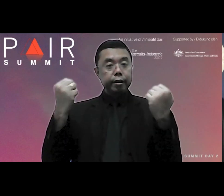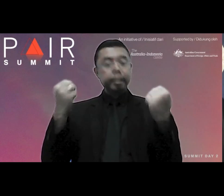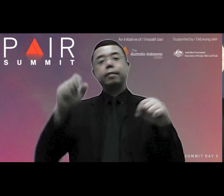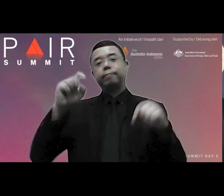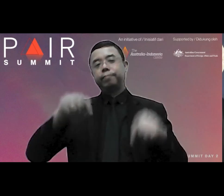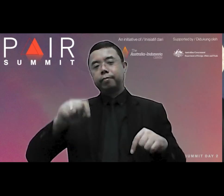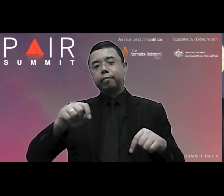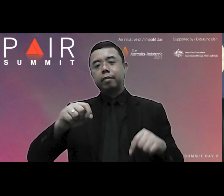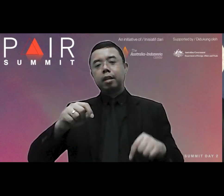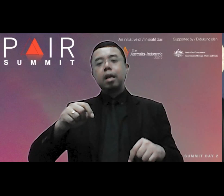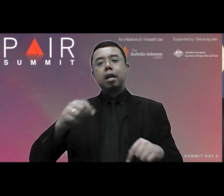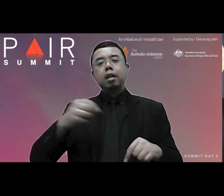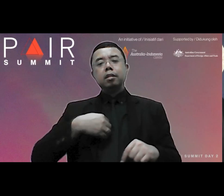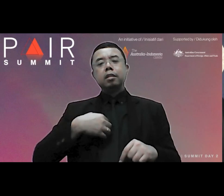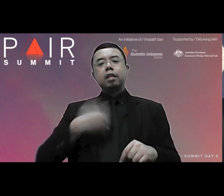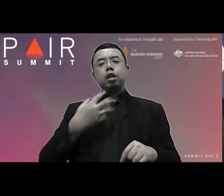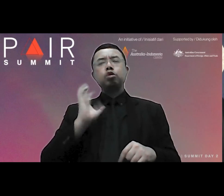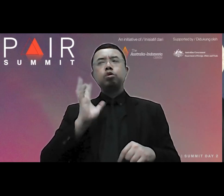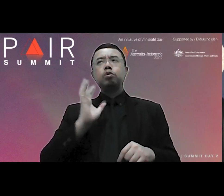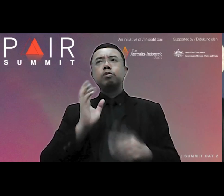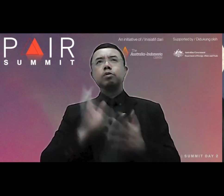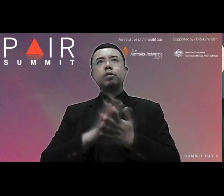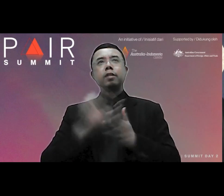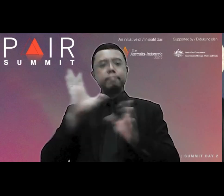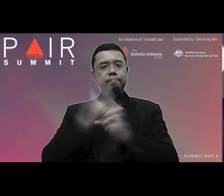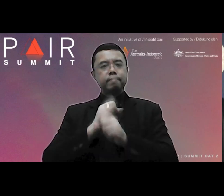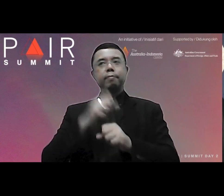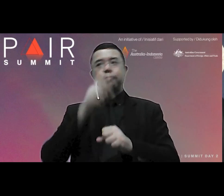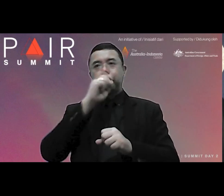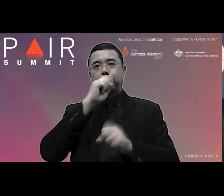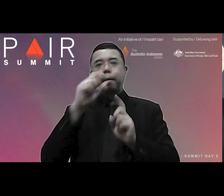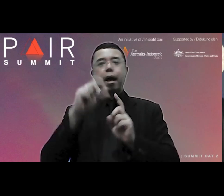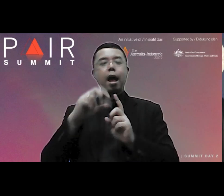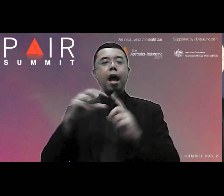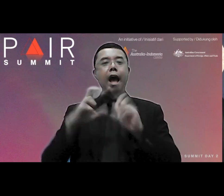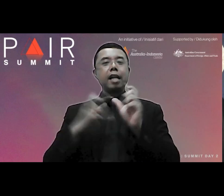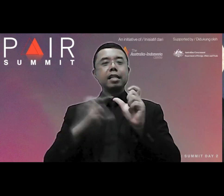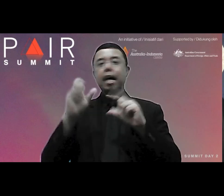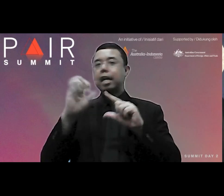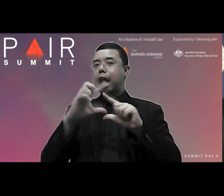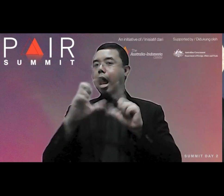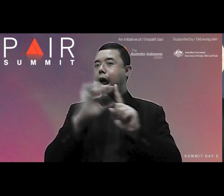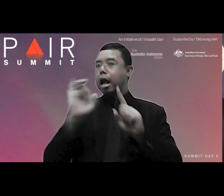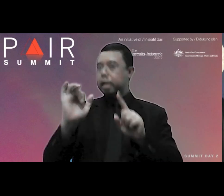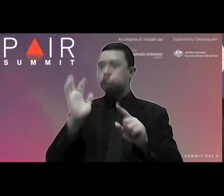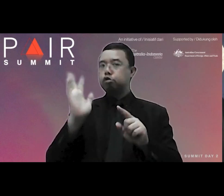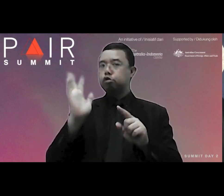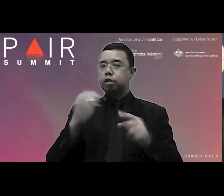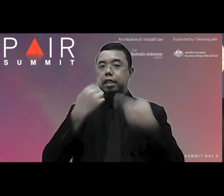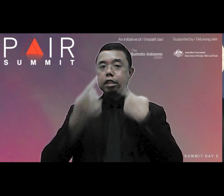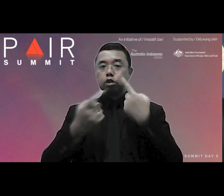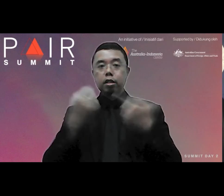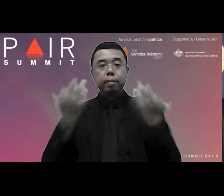Professor Ansariadi Ansha have also, of course, discussed how rates of education, literacy, and trust in